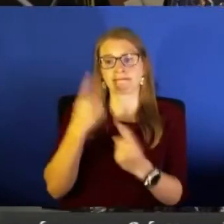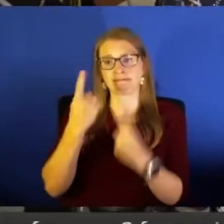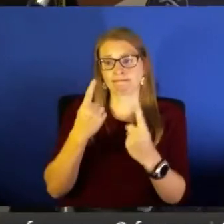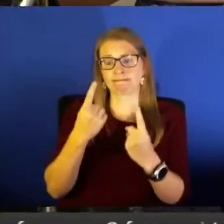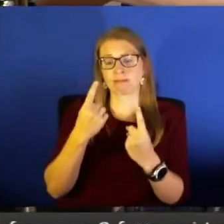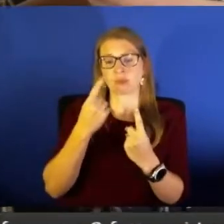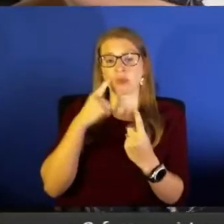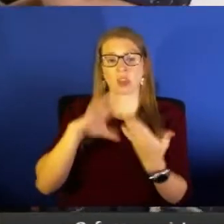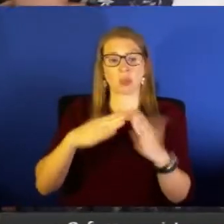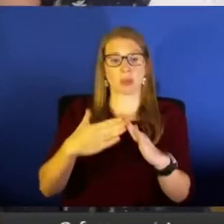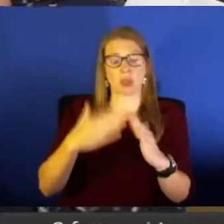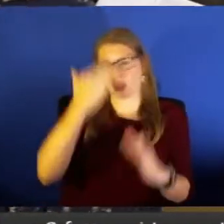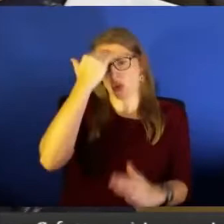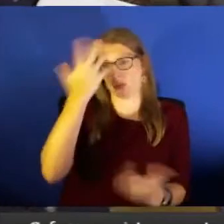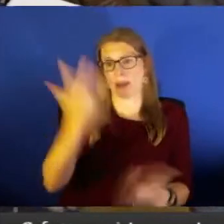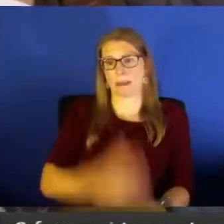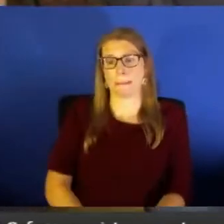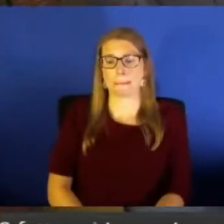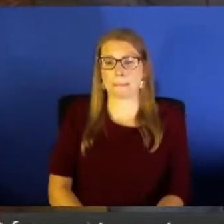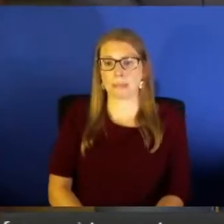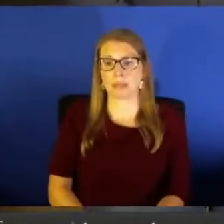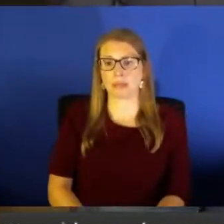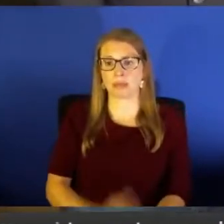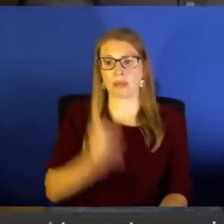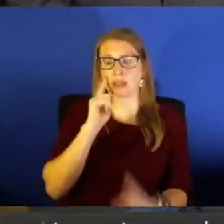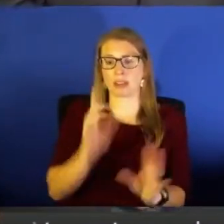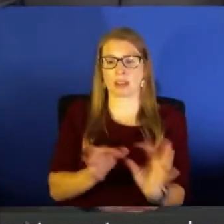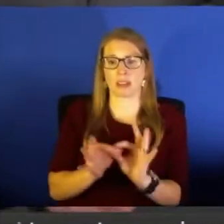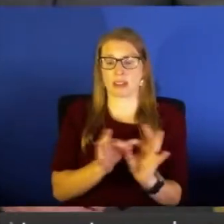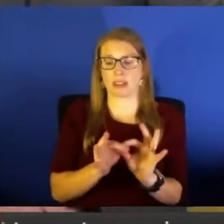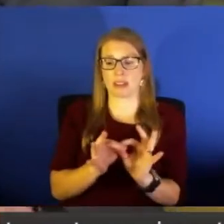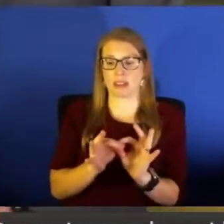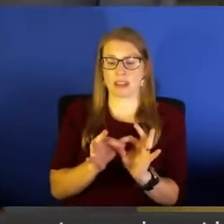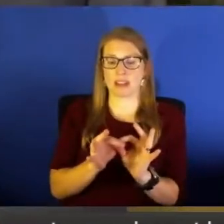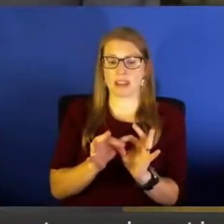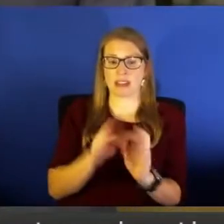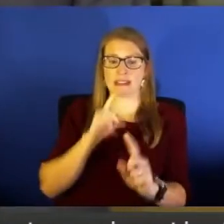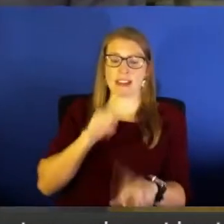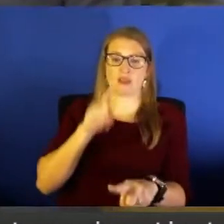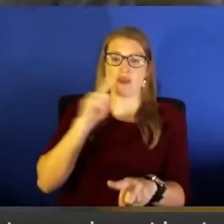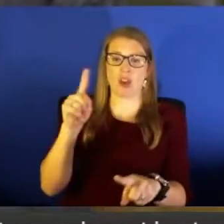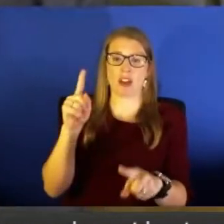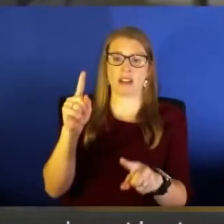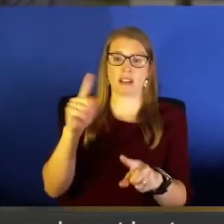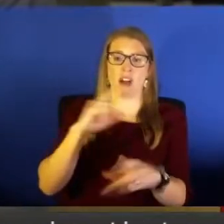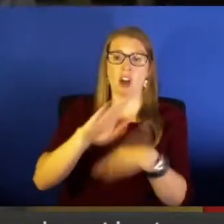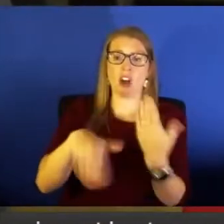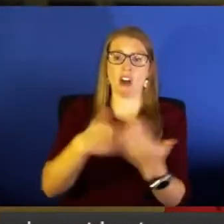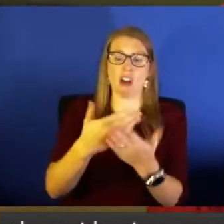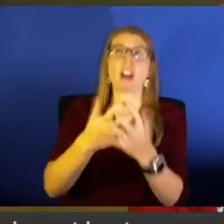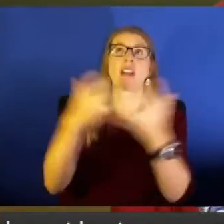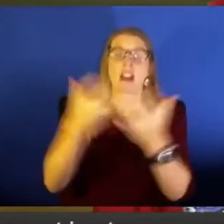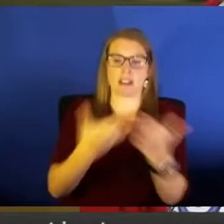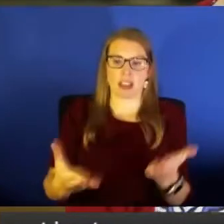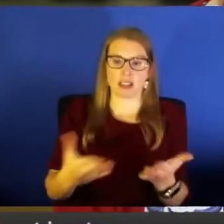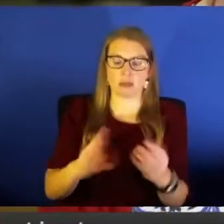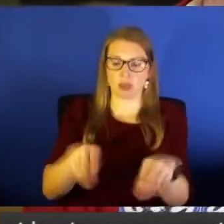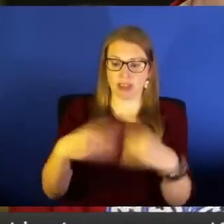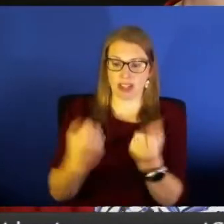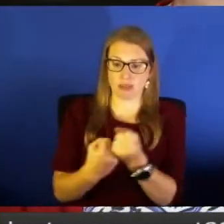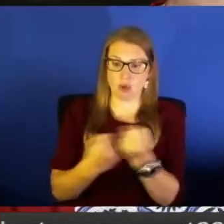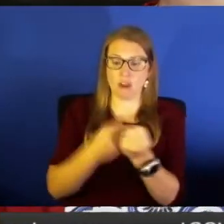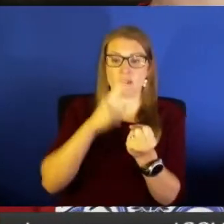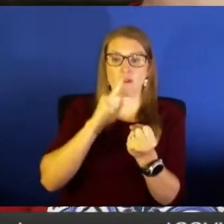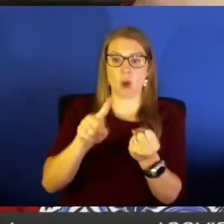to know. I think connection is the antidote for a lot of things, and providing emotional support, especially for a group of individuals